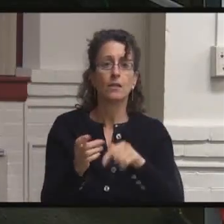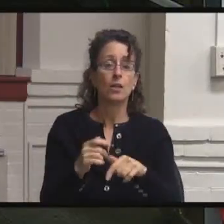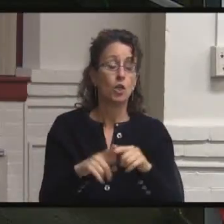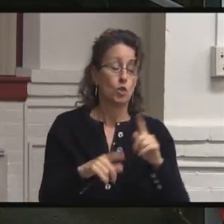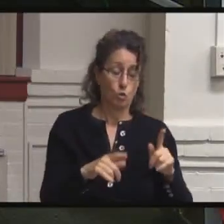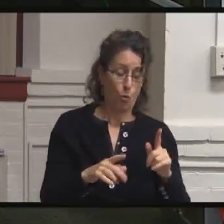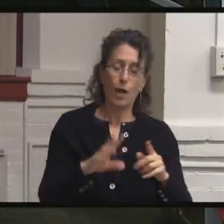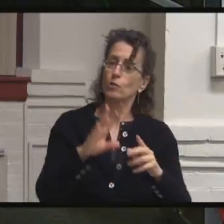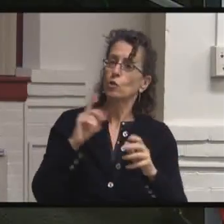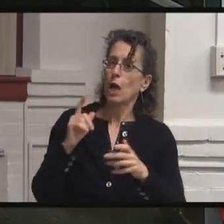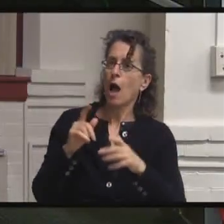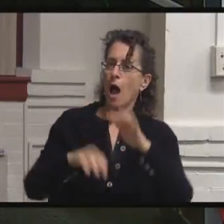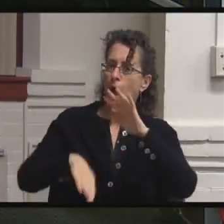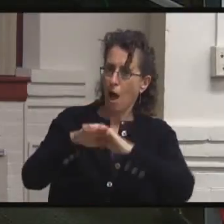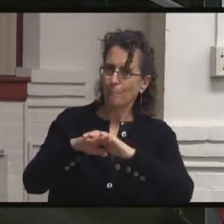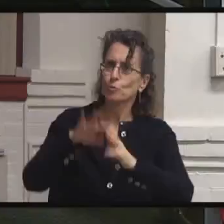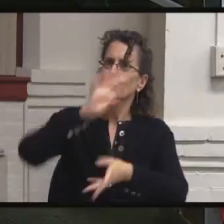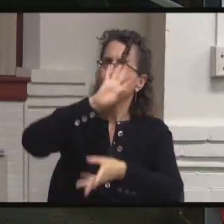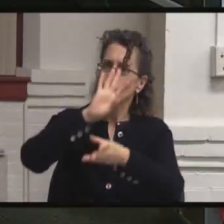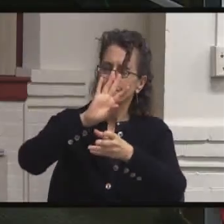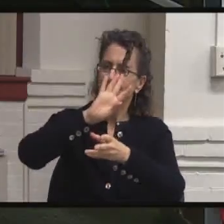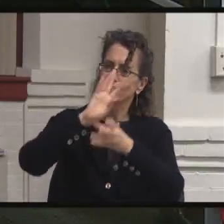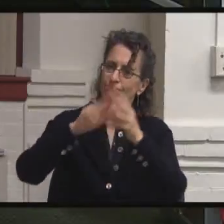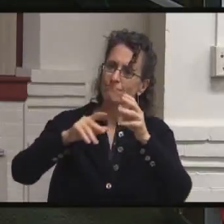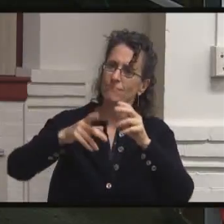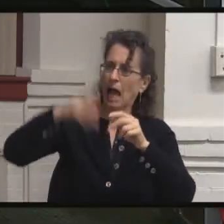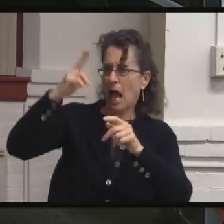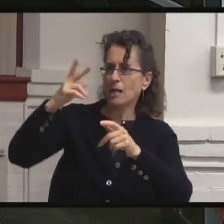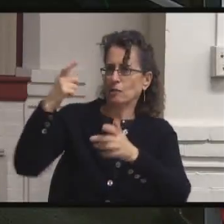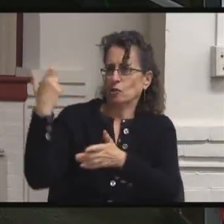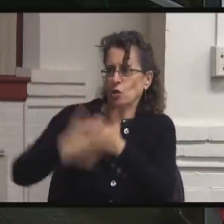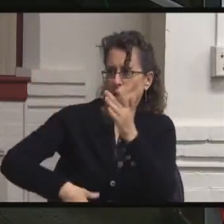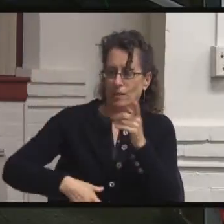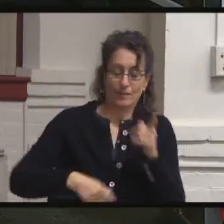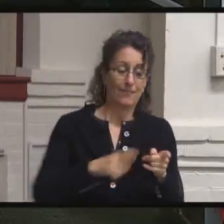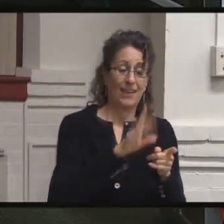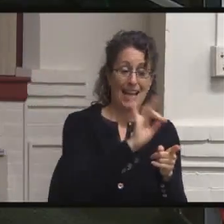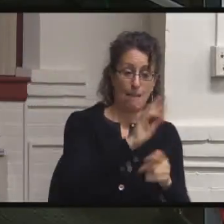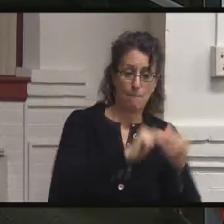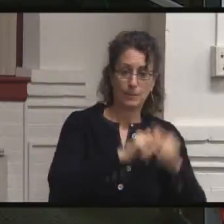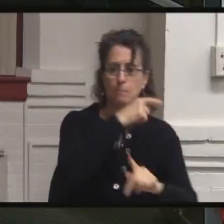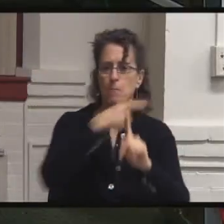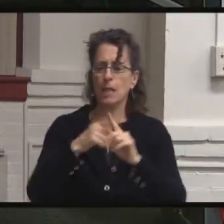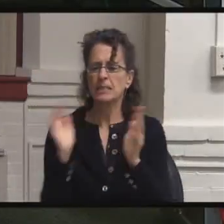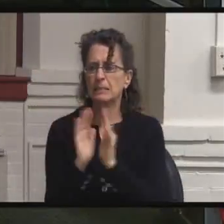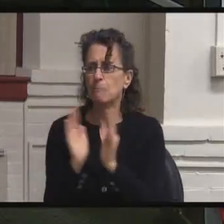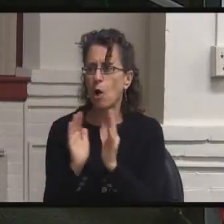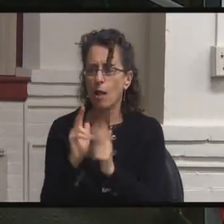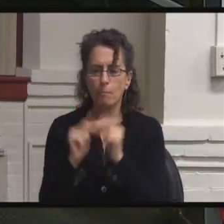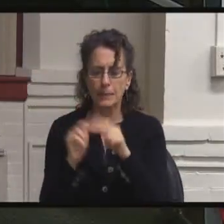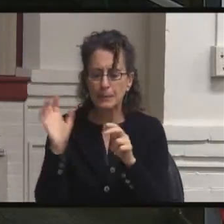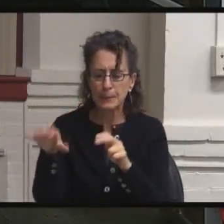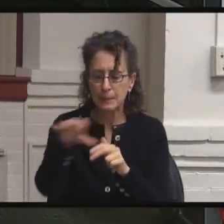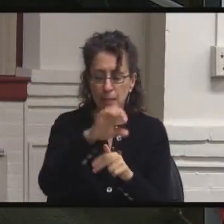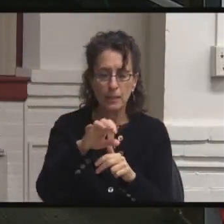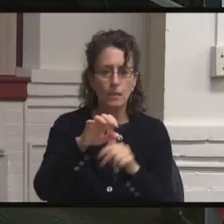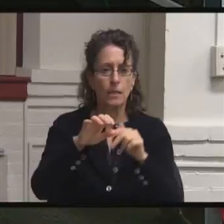additional pump houses, and to manage and oversee the project at a not to exceed dollar limit of